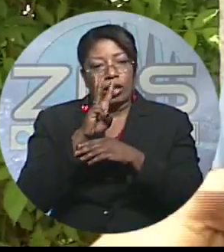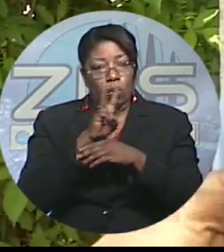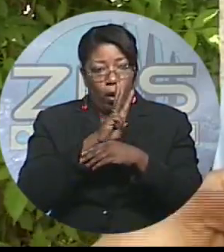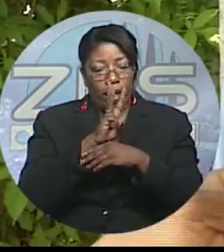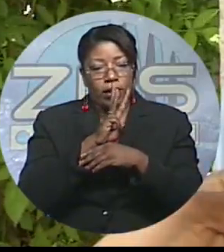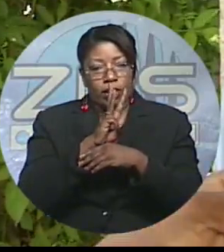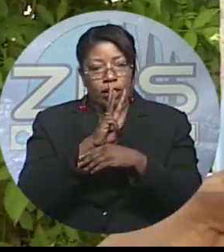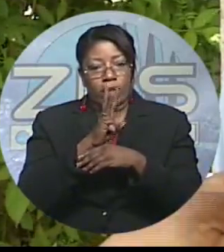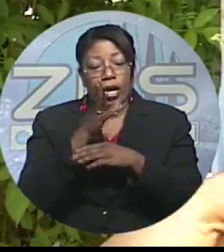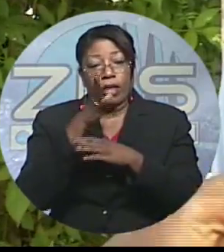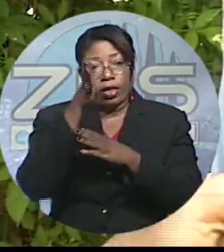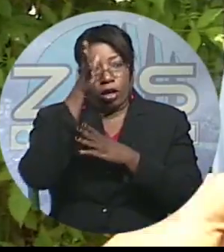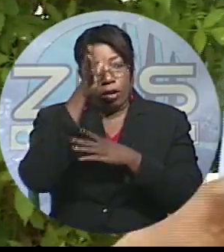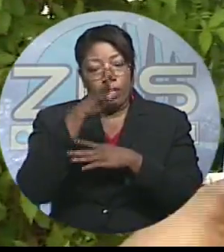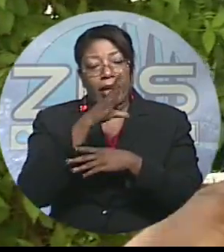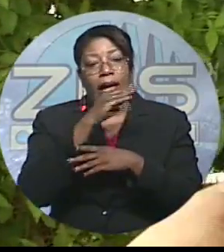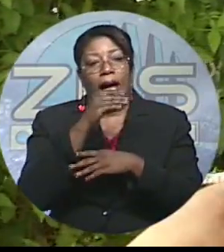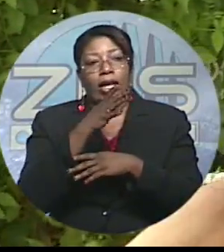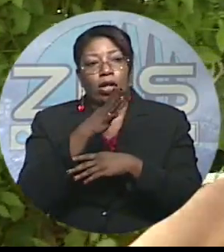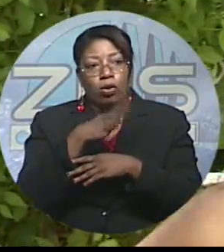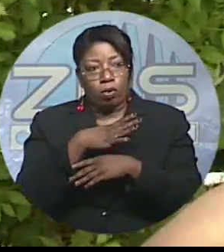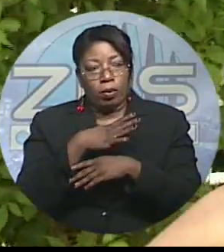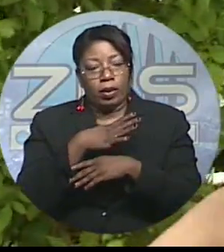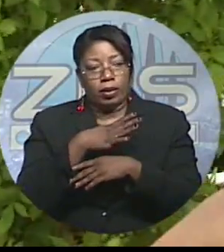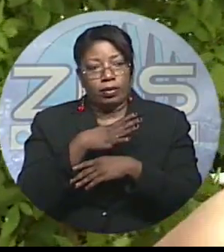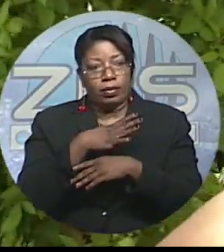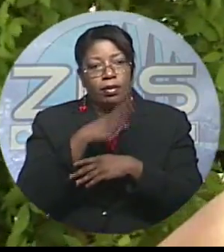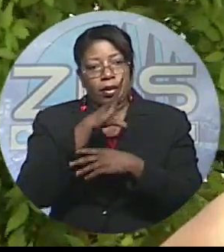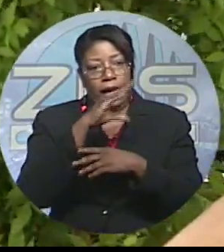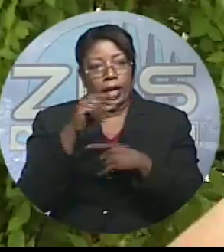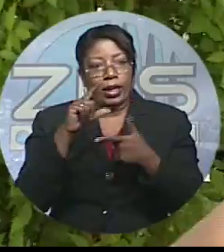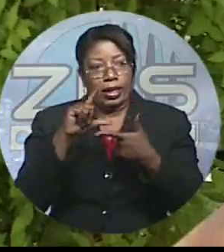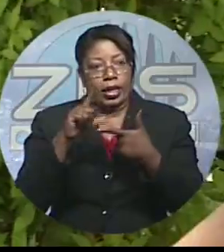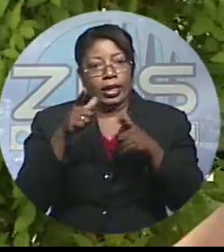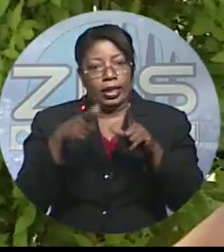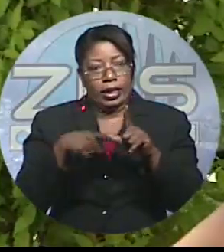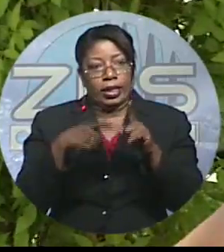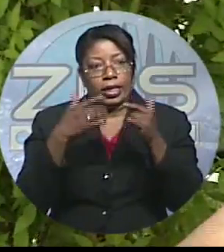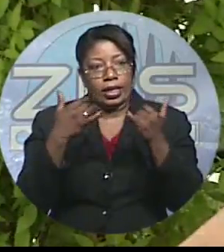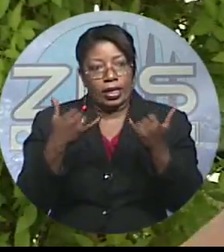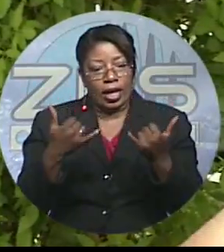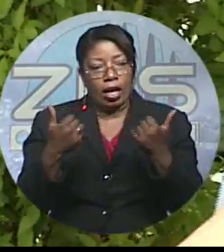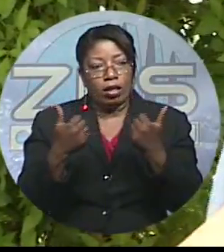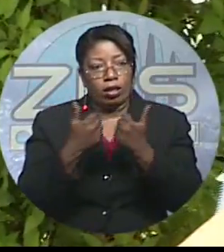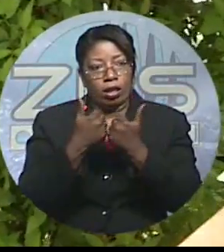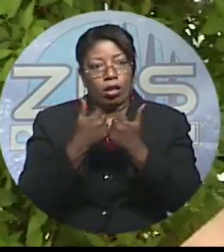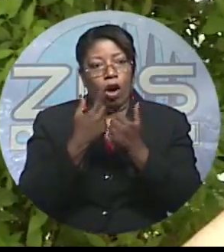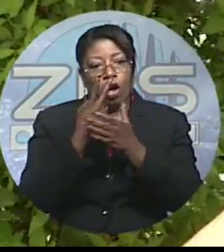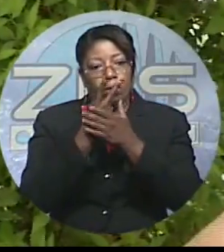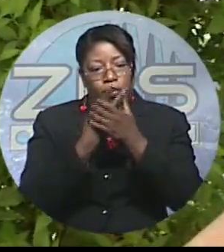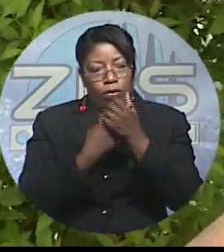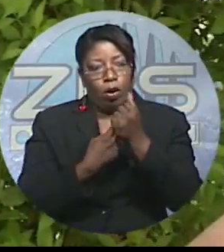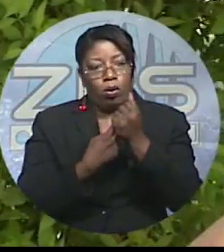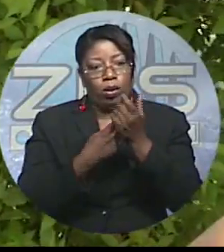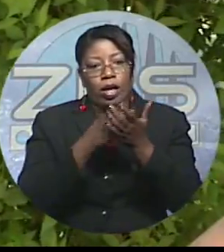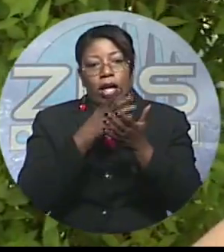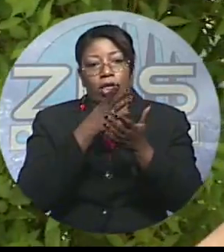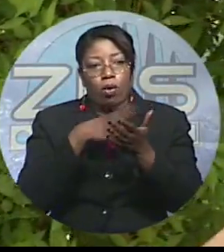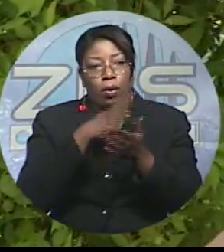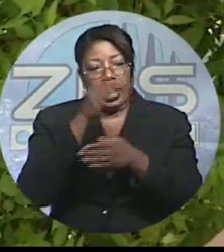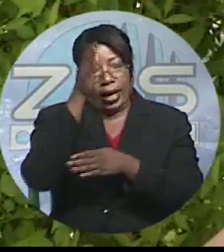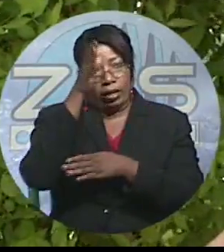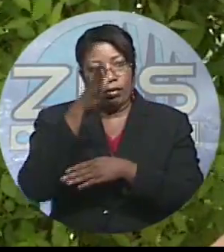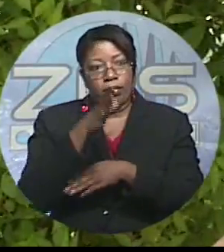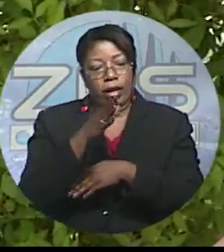women's, and quite exciting considering that the league is now very challenged on both the women's and men's sides